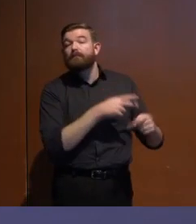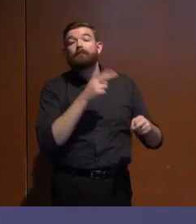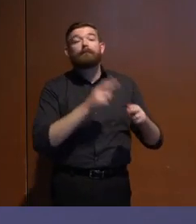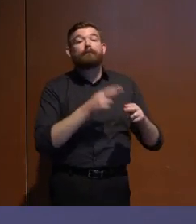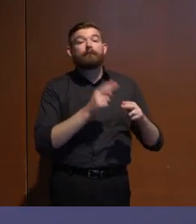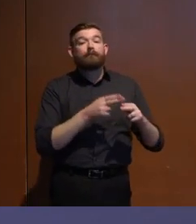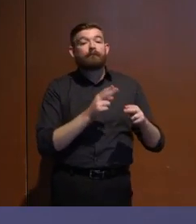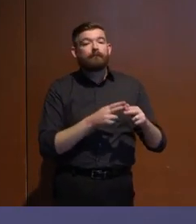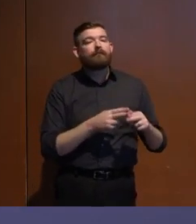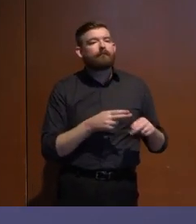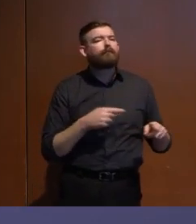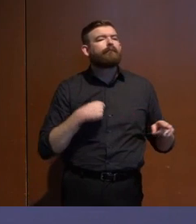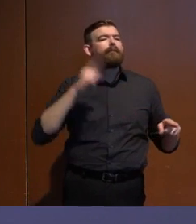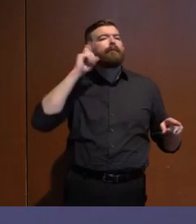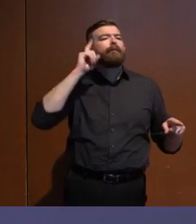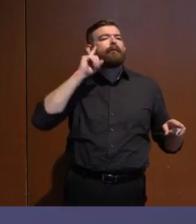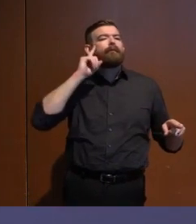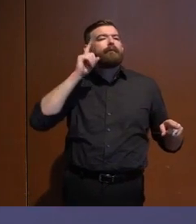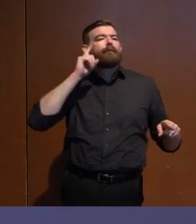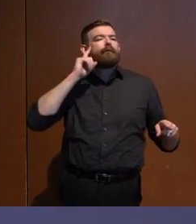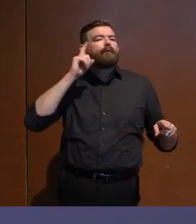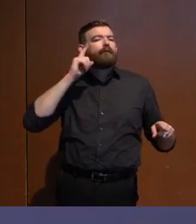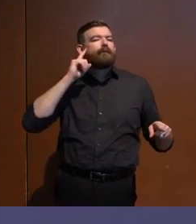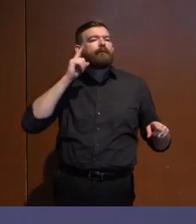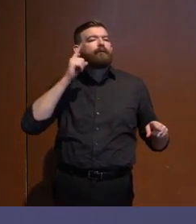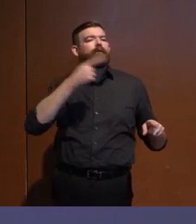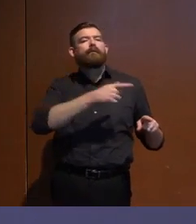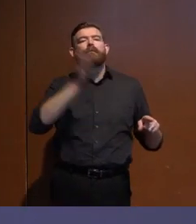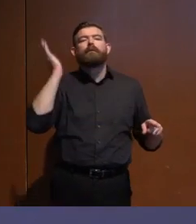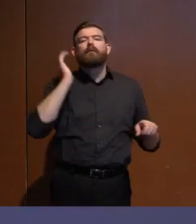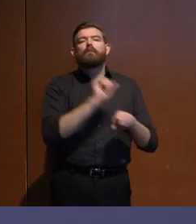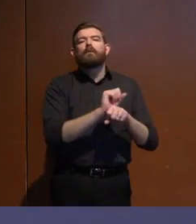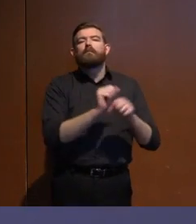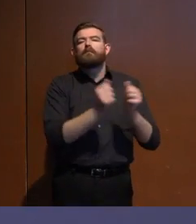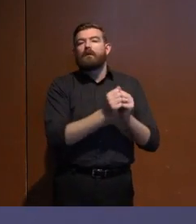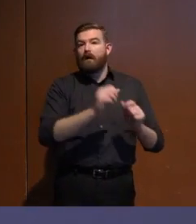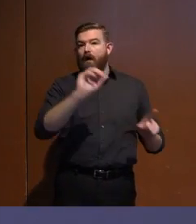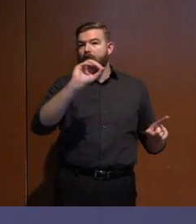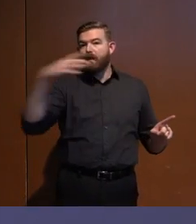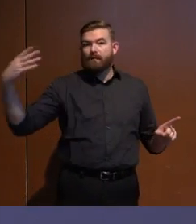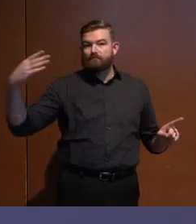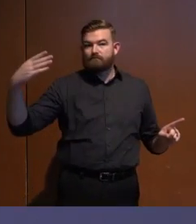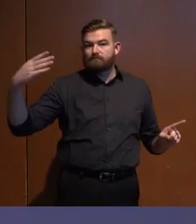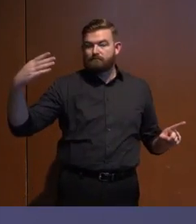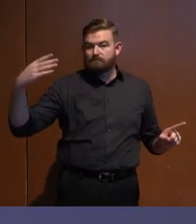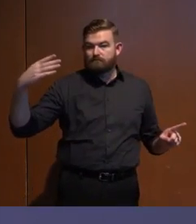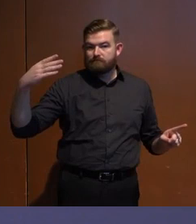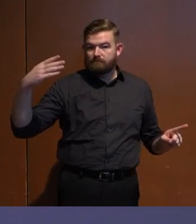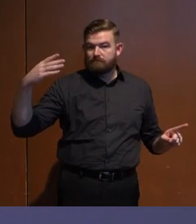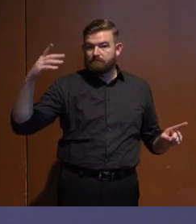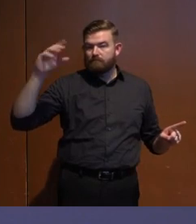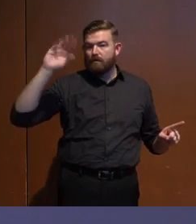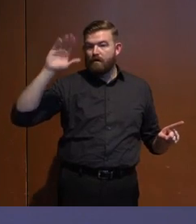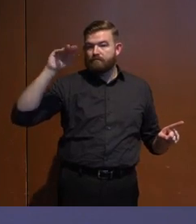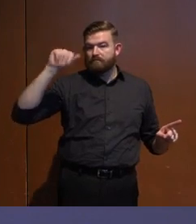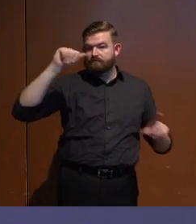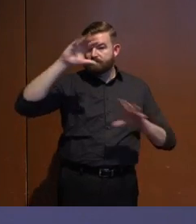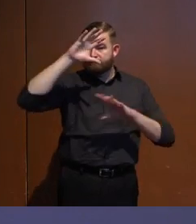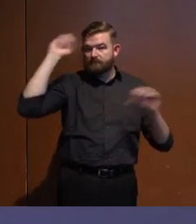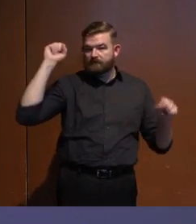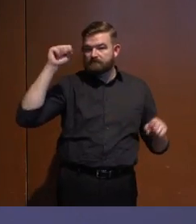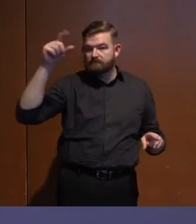heard from her time working with the Obama administration, and if that weren't enough, her time advising both David Cameron